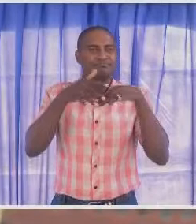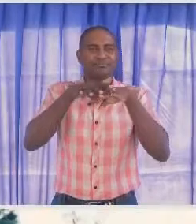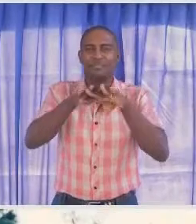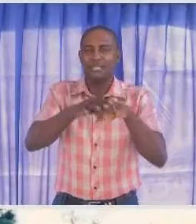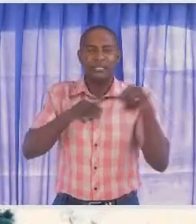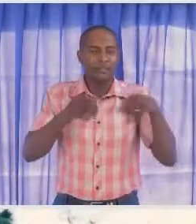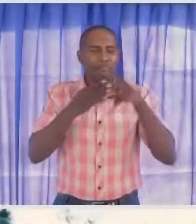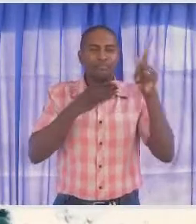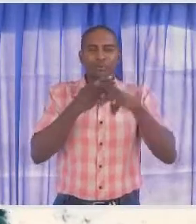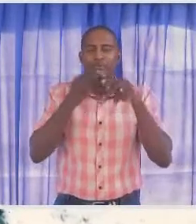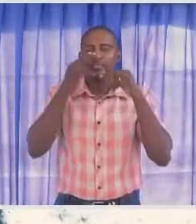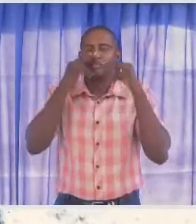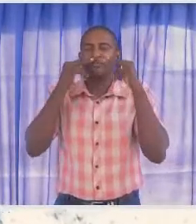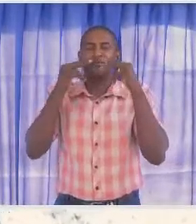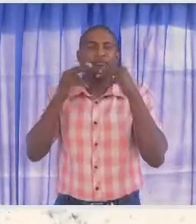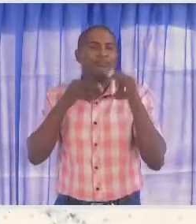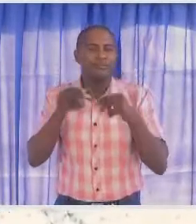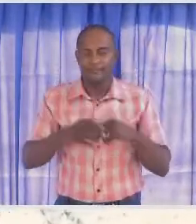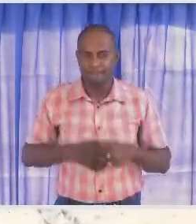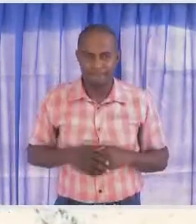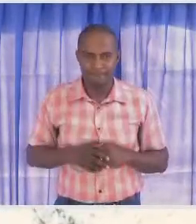fun.